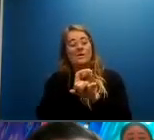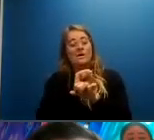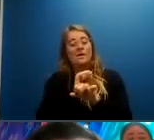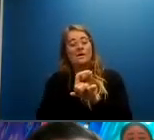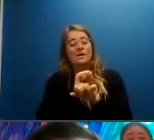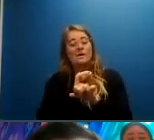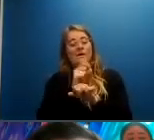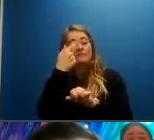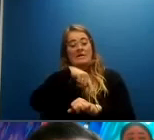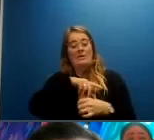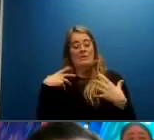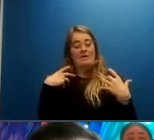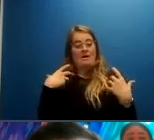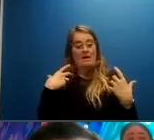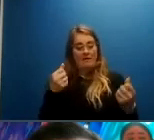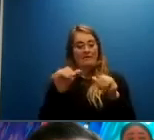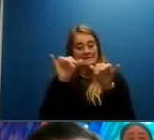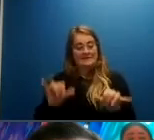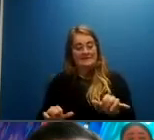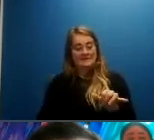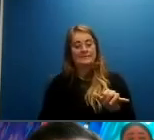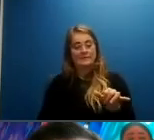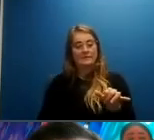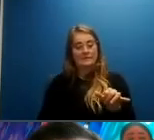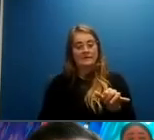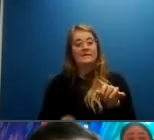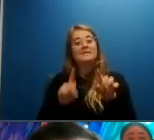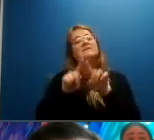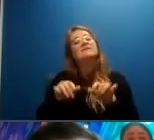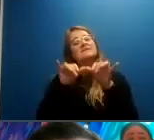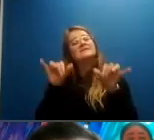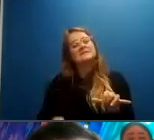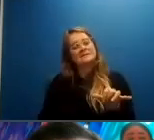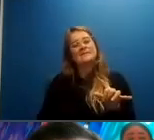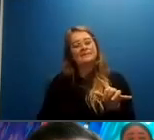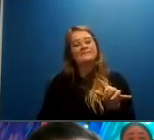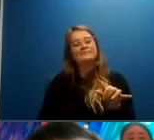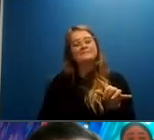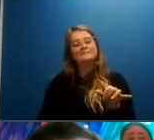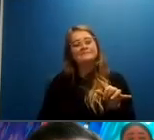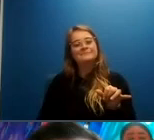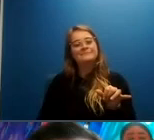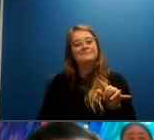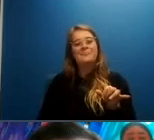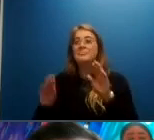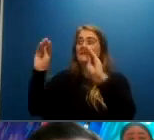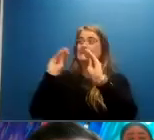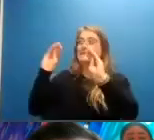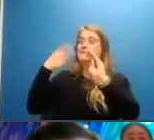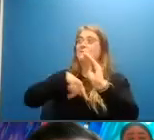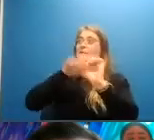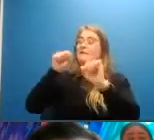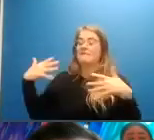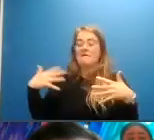for our health systems, the different systems, that we're able to incorporate the teachings. I